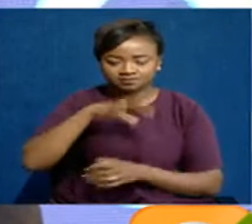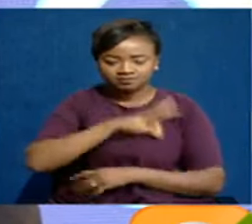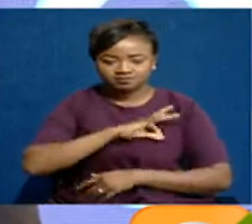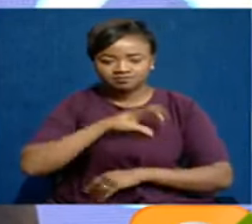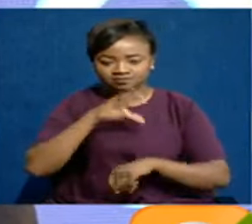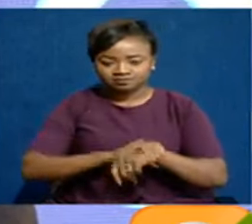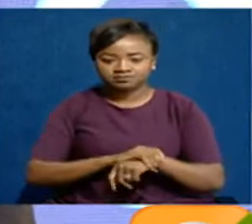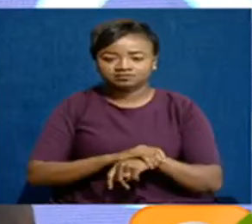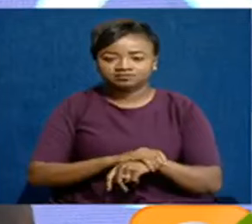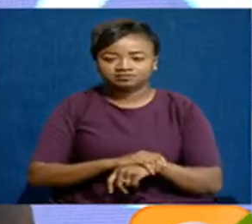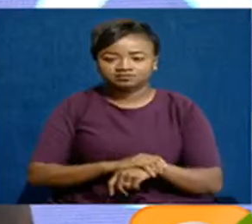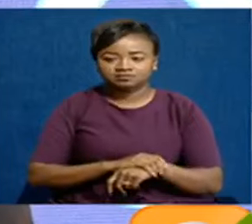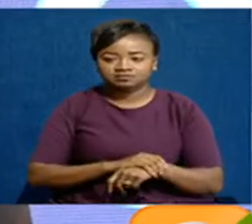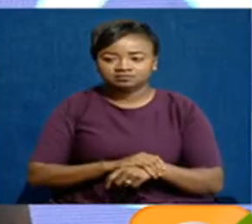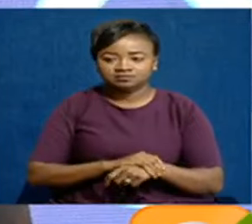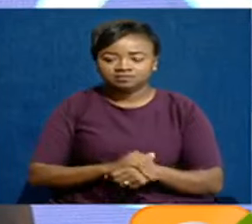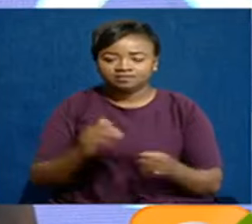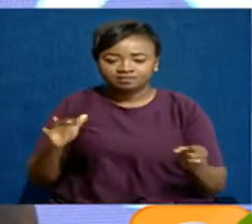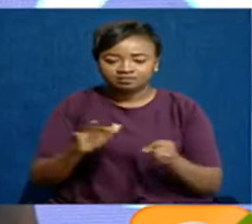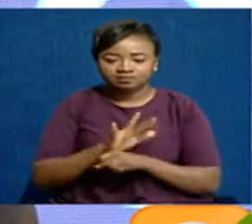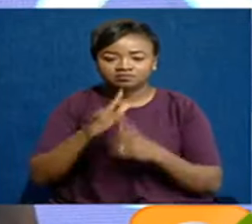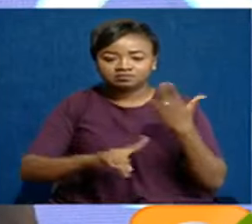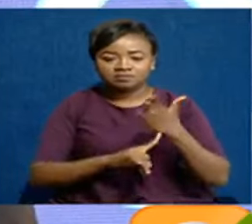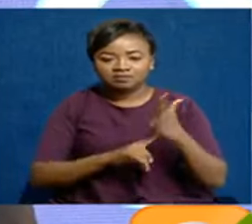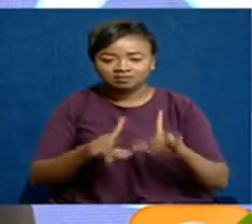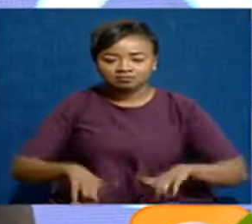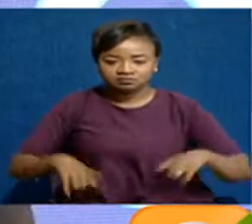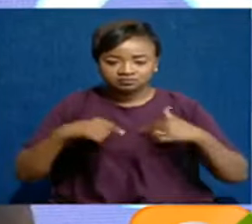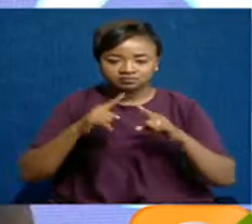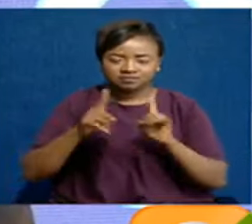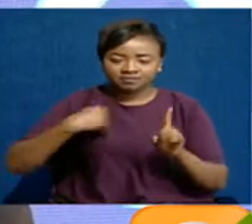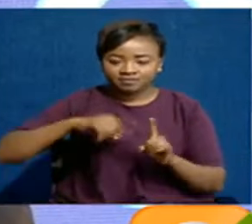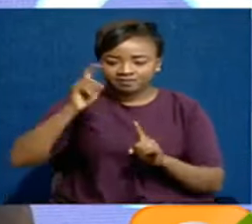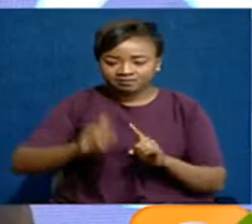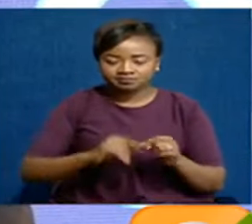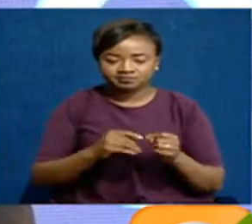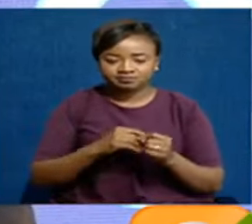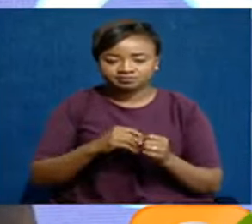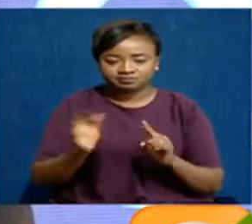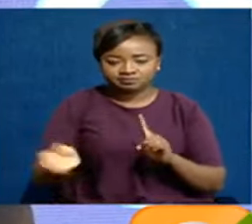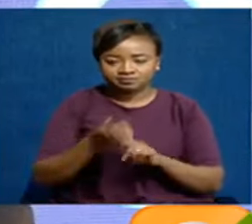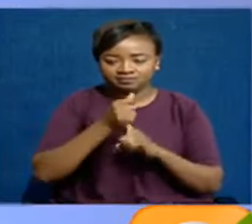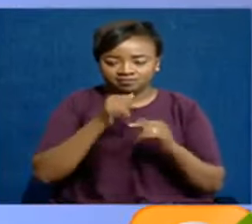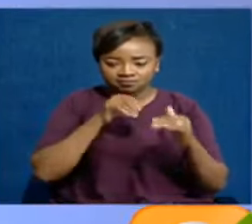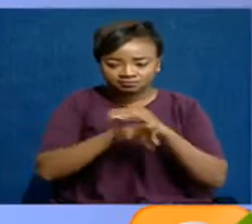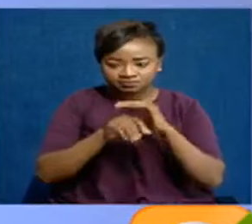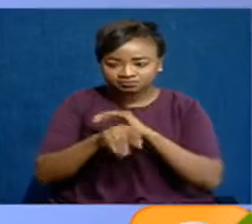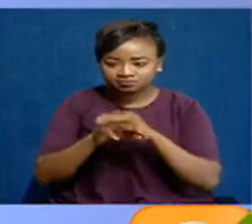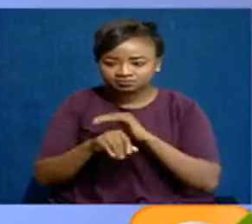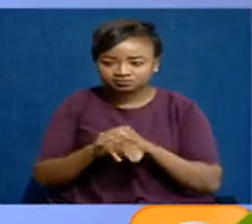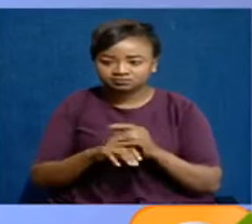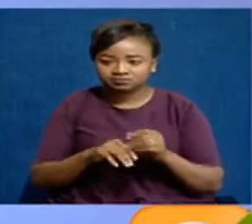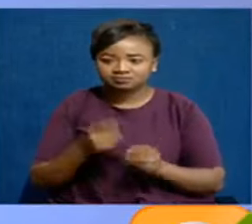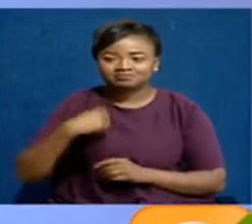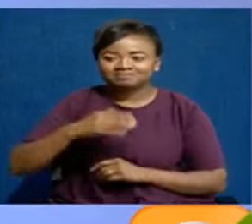and economic rewards of a full digital life, but we must deliver access robustly and at a scale. There's room